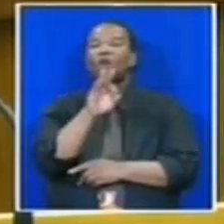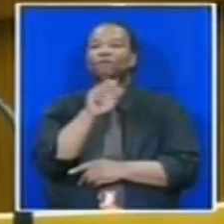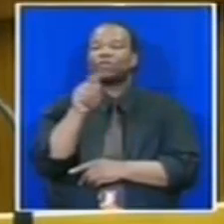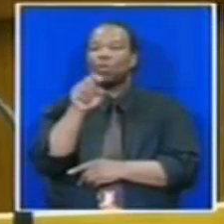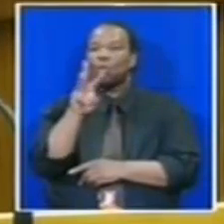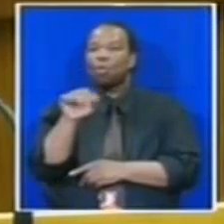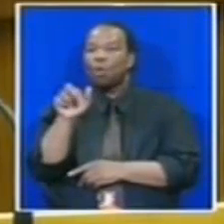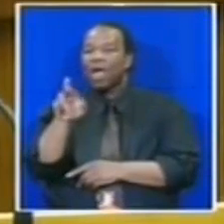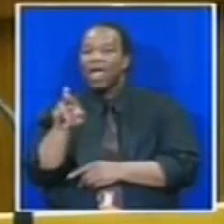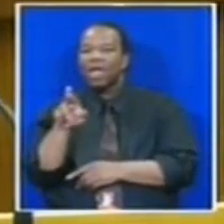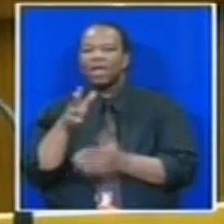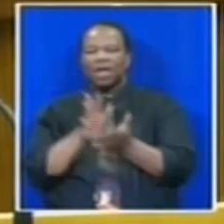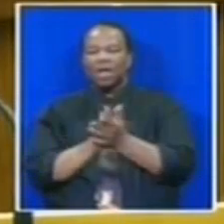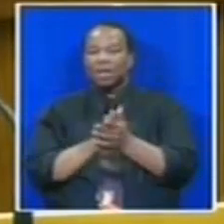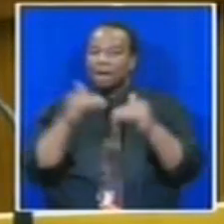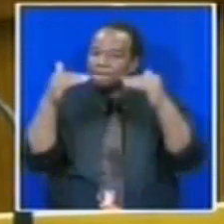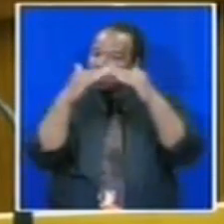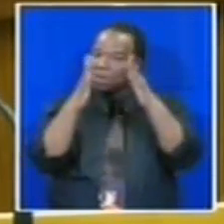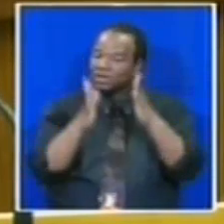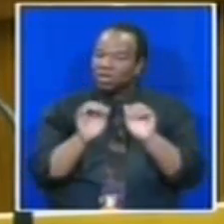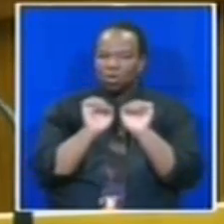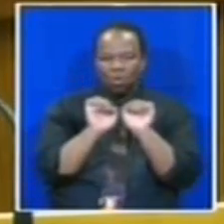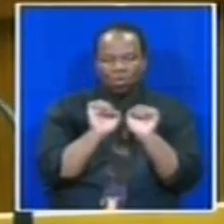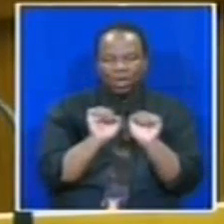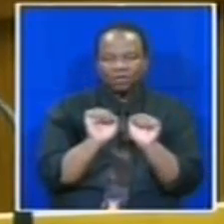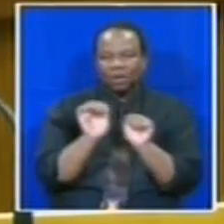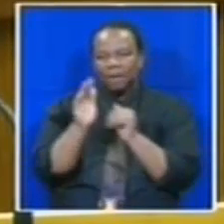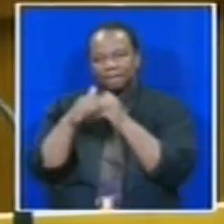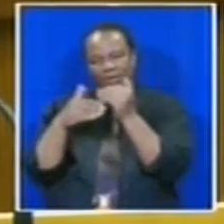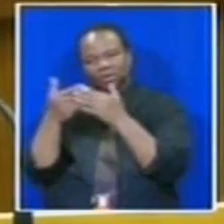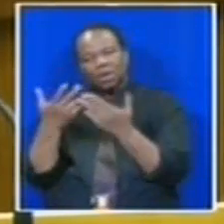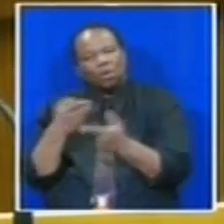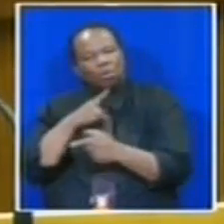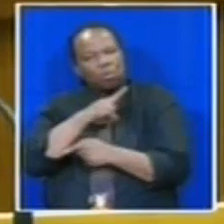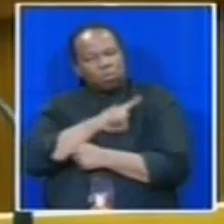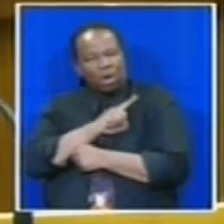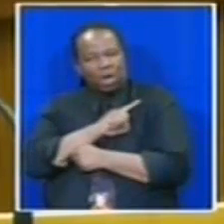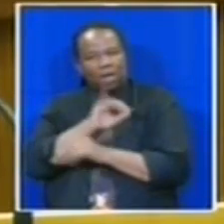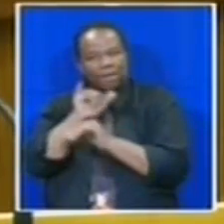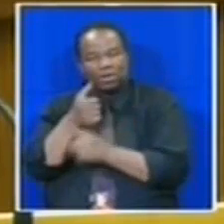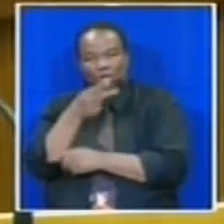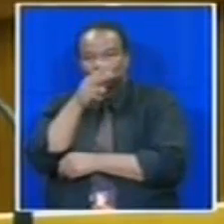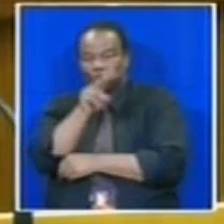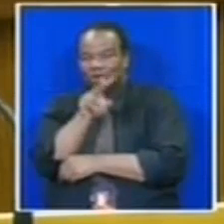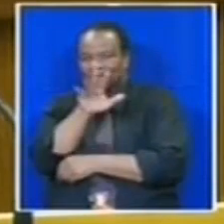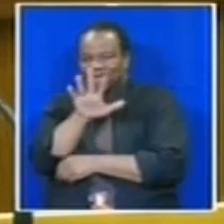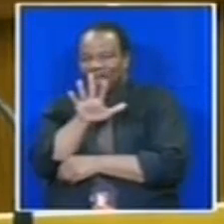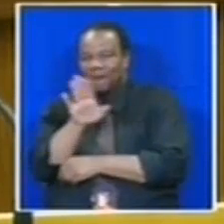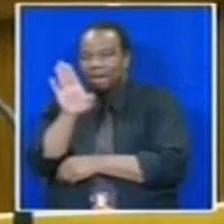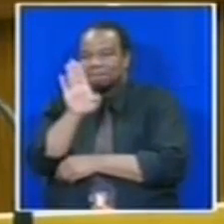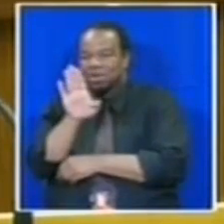companies, property owners, and construction firms. This aims to achieve savings of 25 billion rands a year